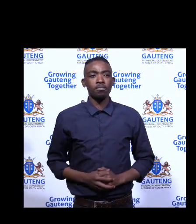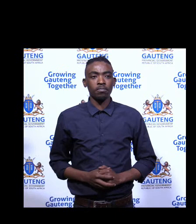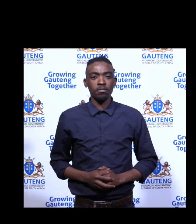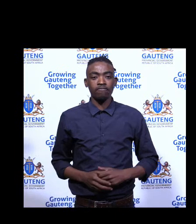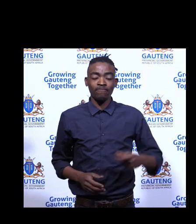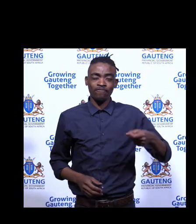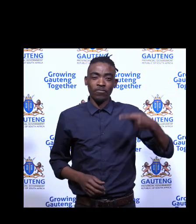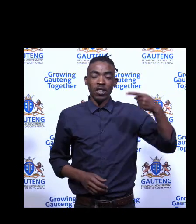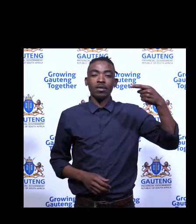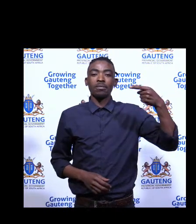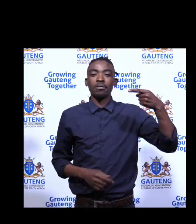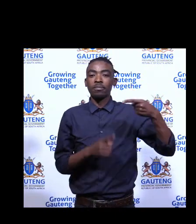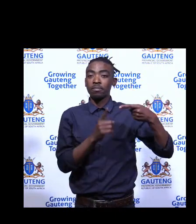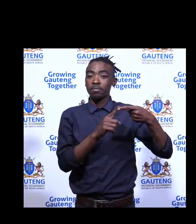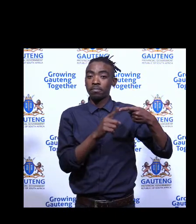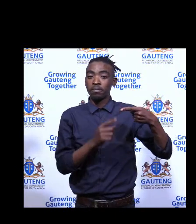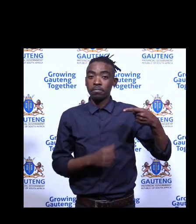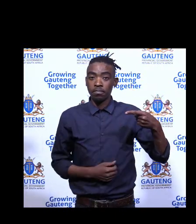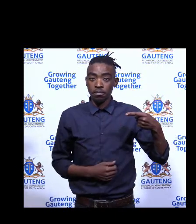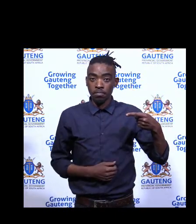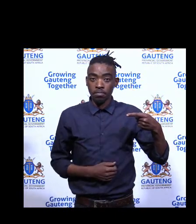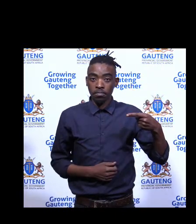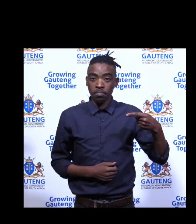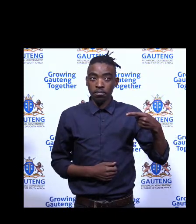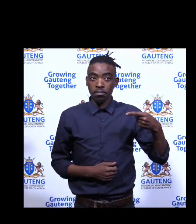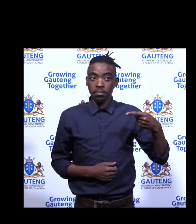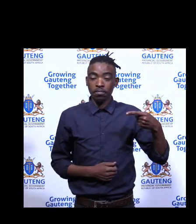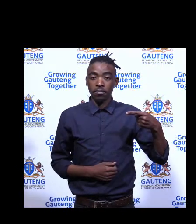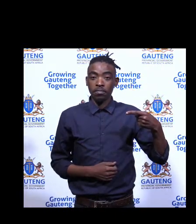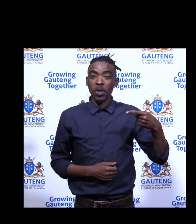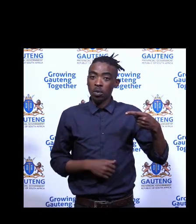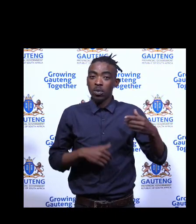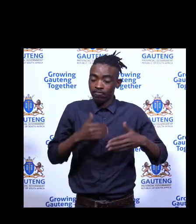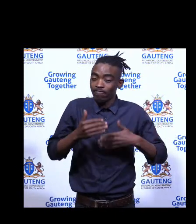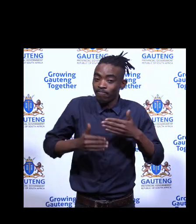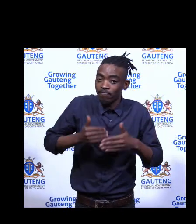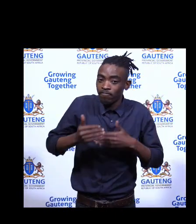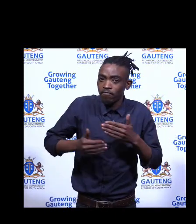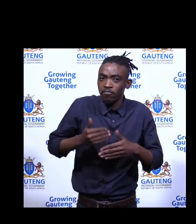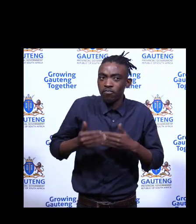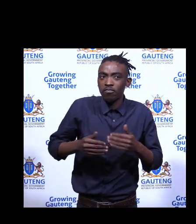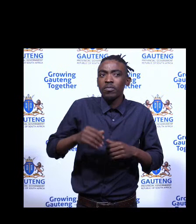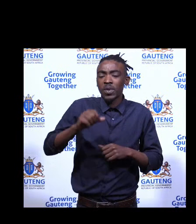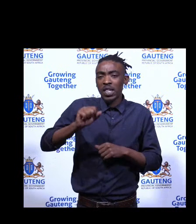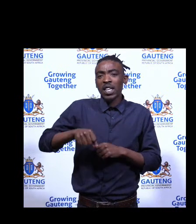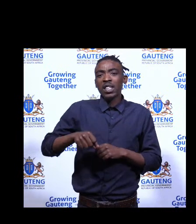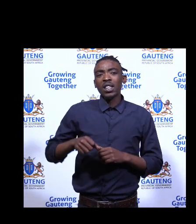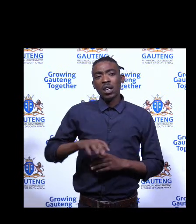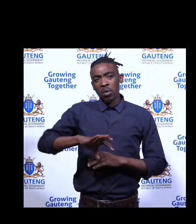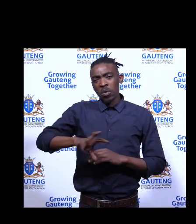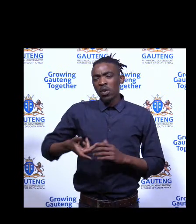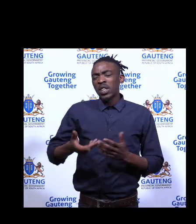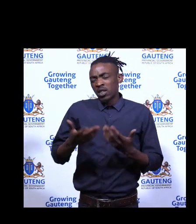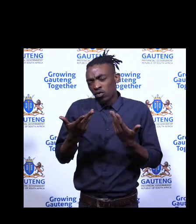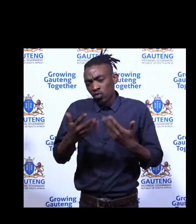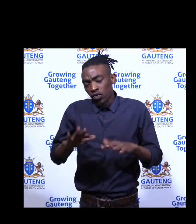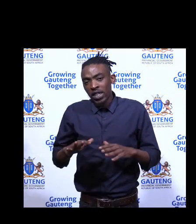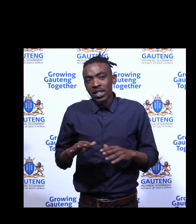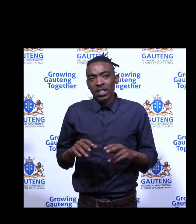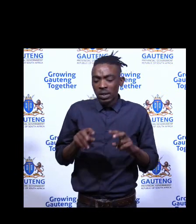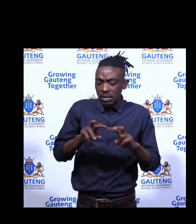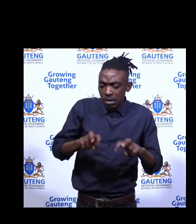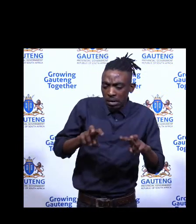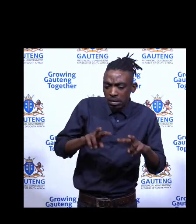that we have to, of course, commend is the fact that the province has been able to handle the first surge, the first